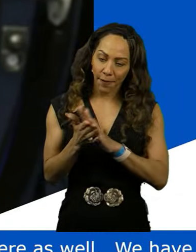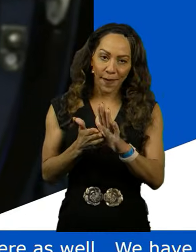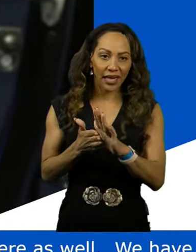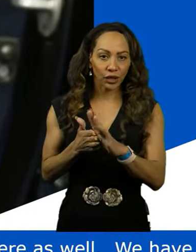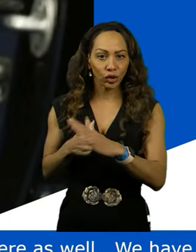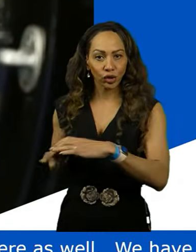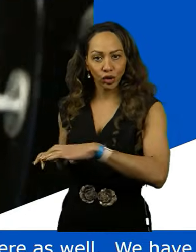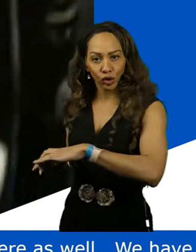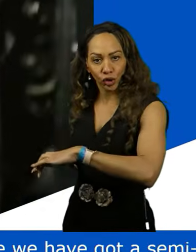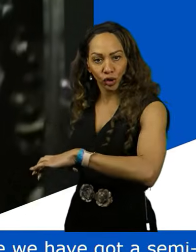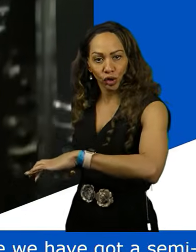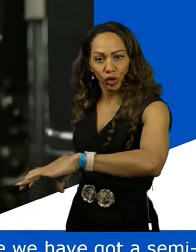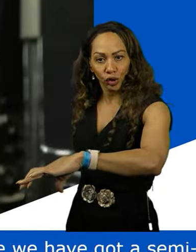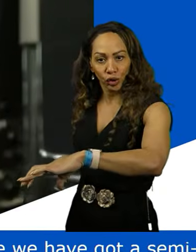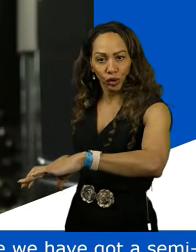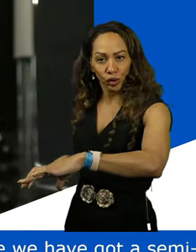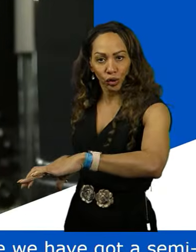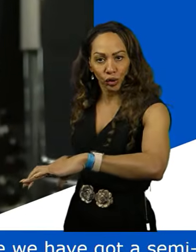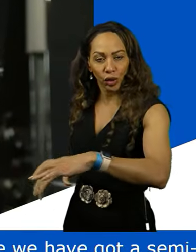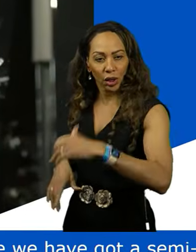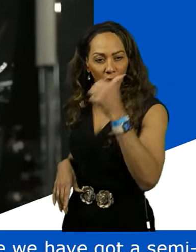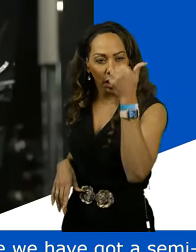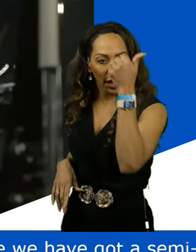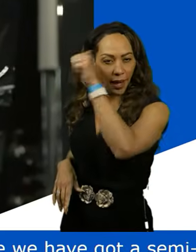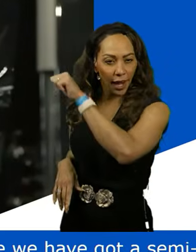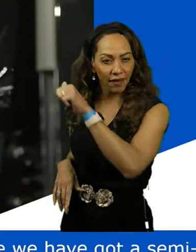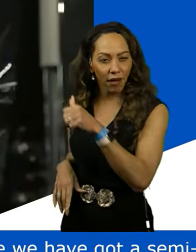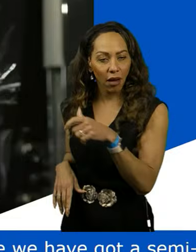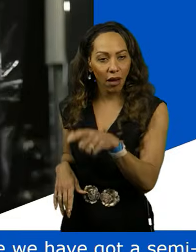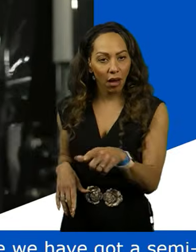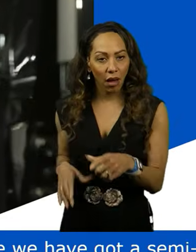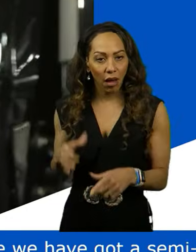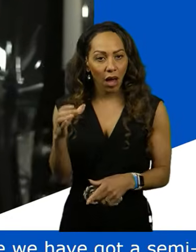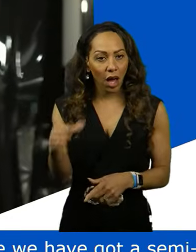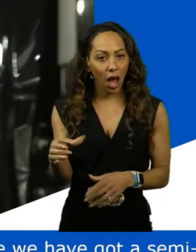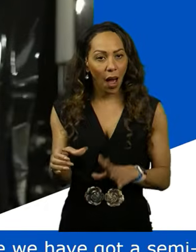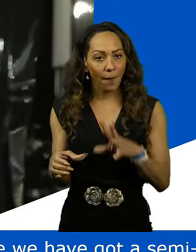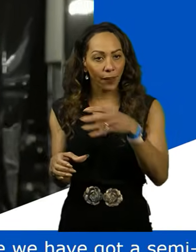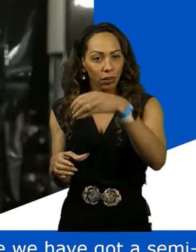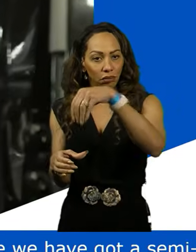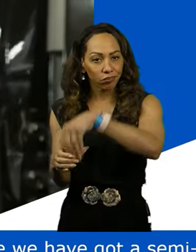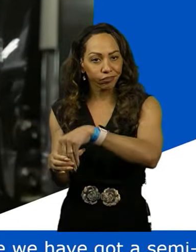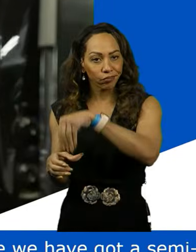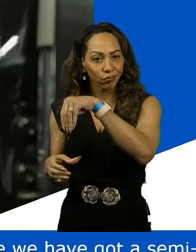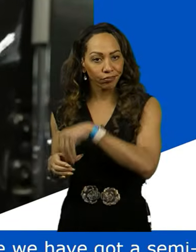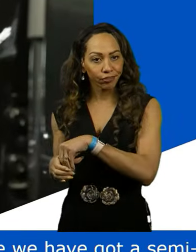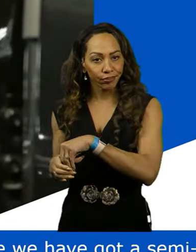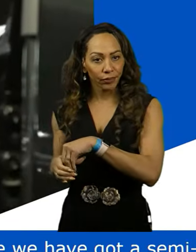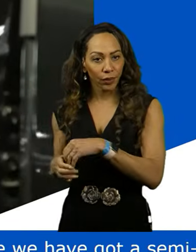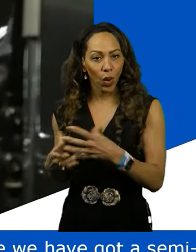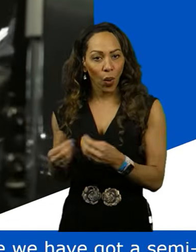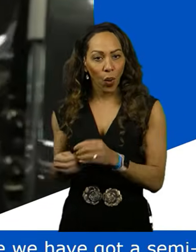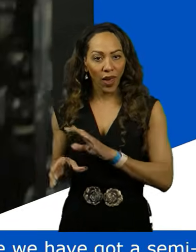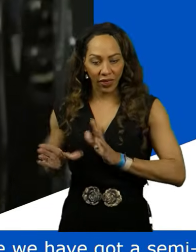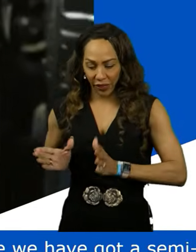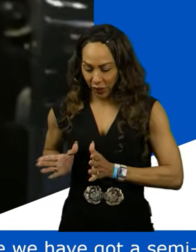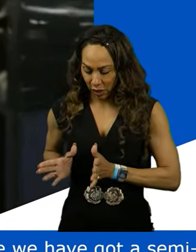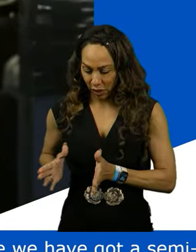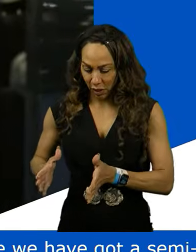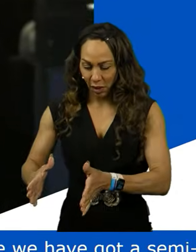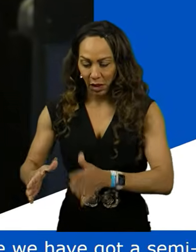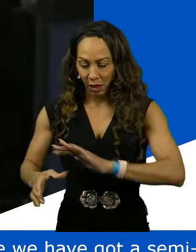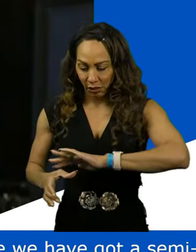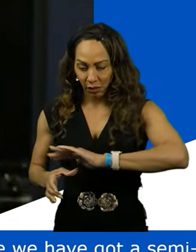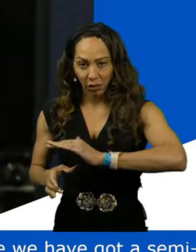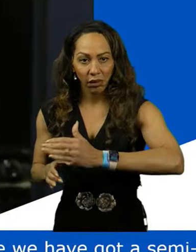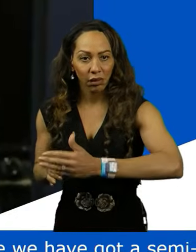space in the middle, Hyundai has cleverly built the cup holders into it and surrounded it with the seat material around.